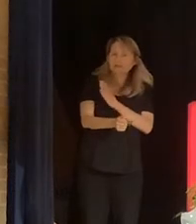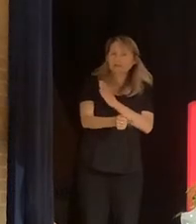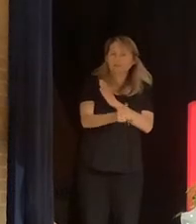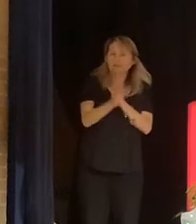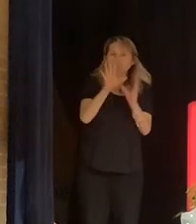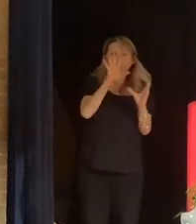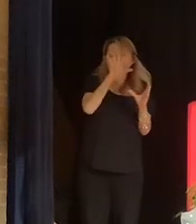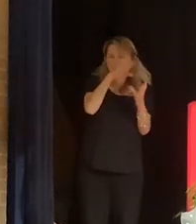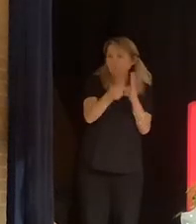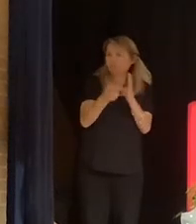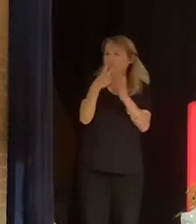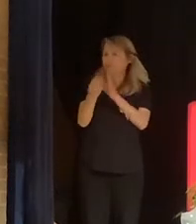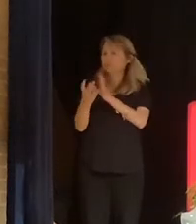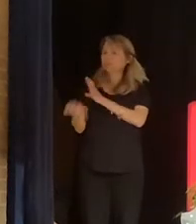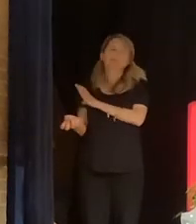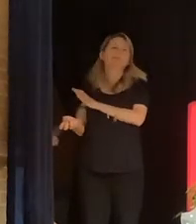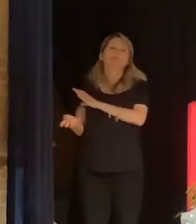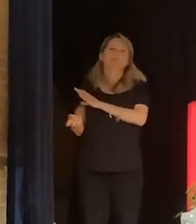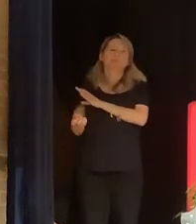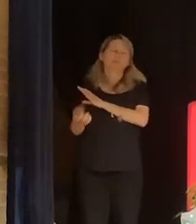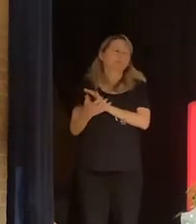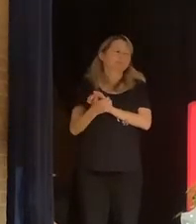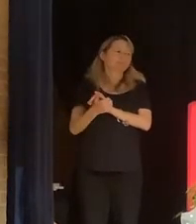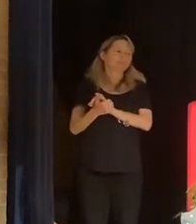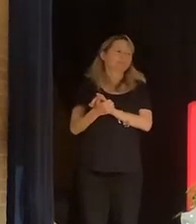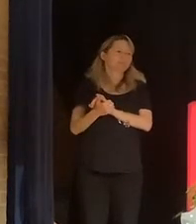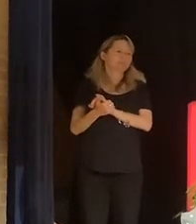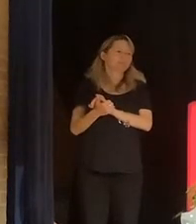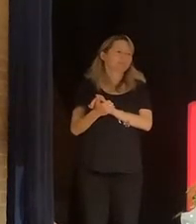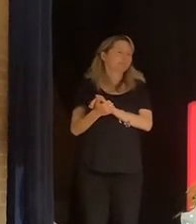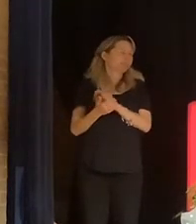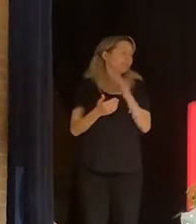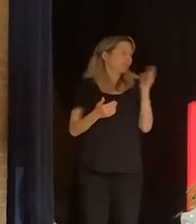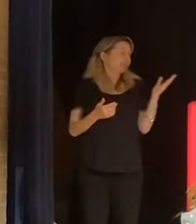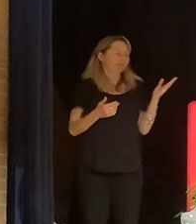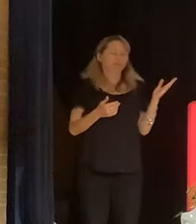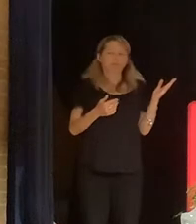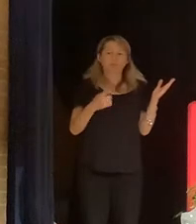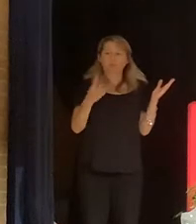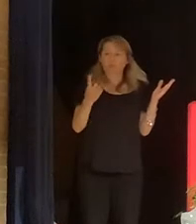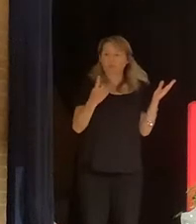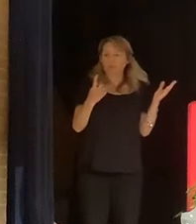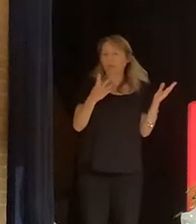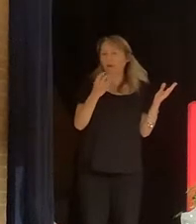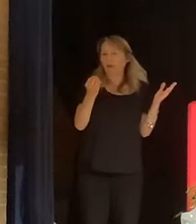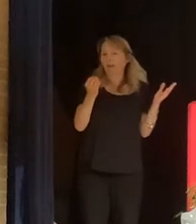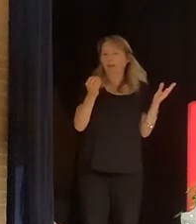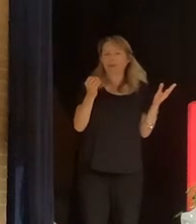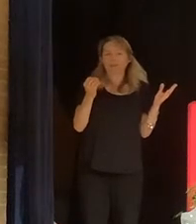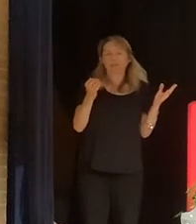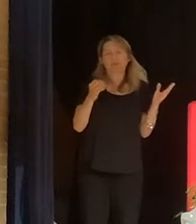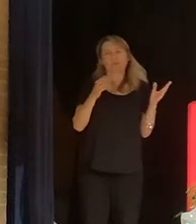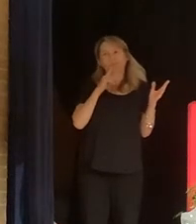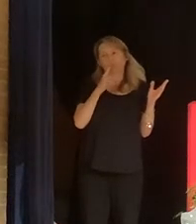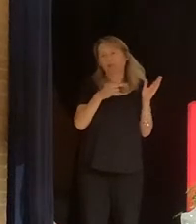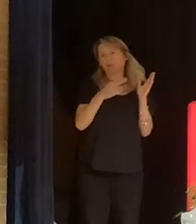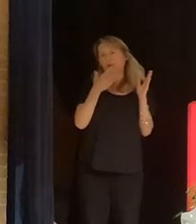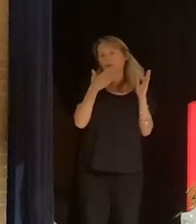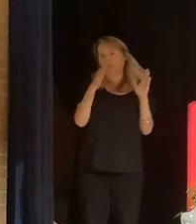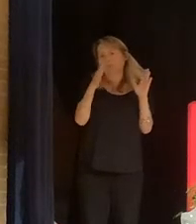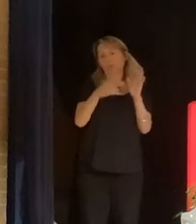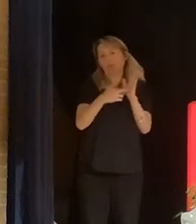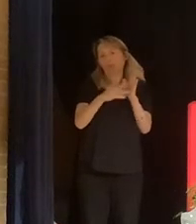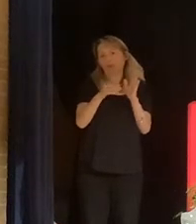all musical activities within the school and community. Not only has she been a soloist, she's also been an excellent role model for all of her